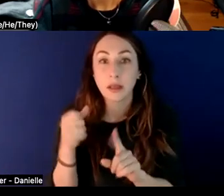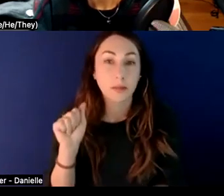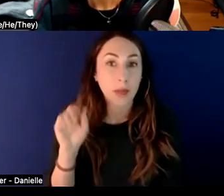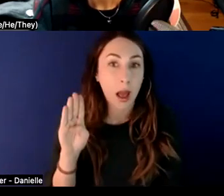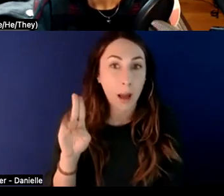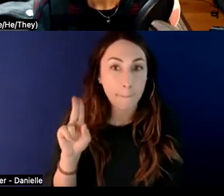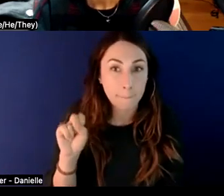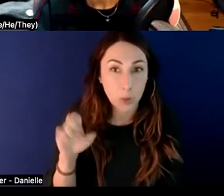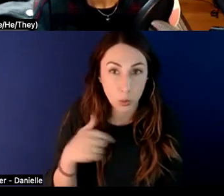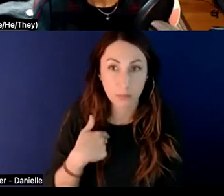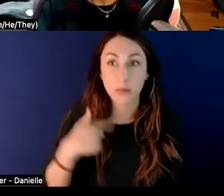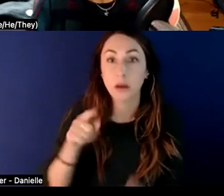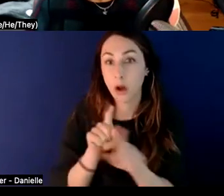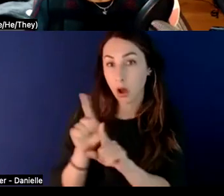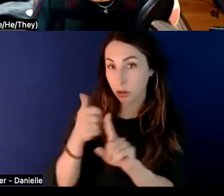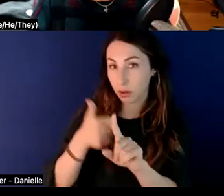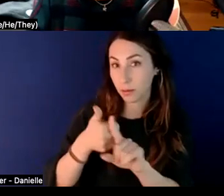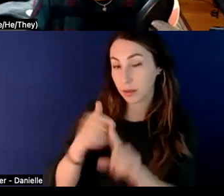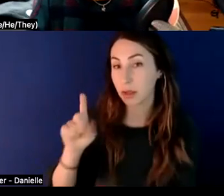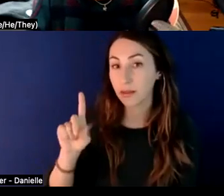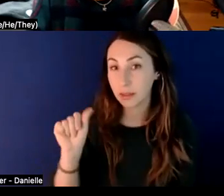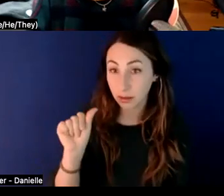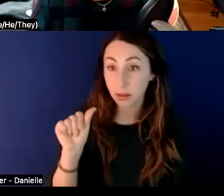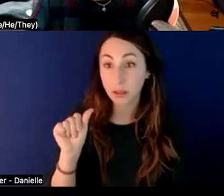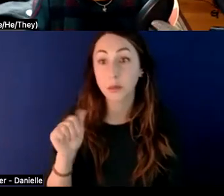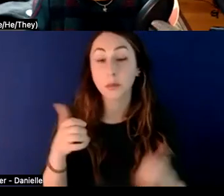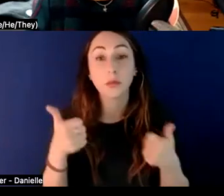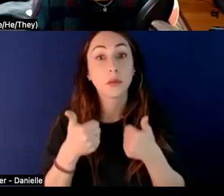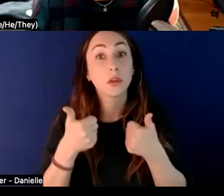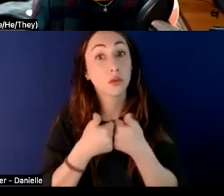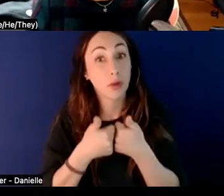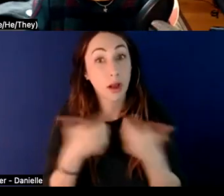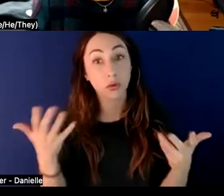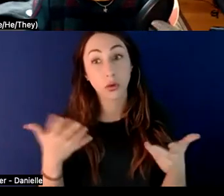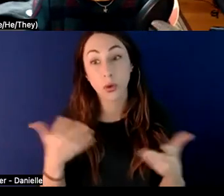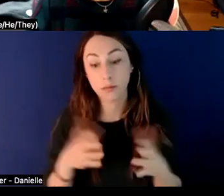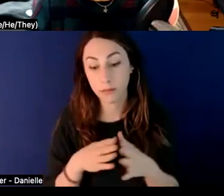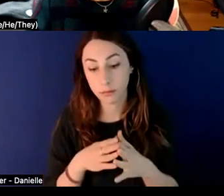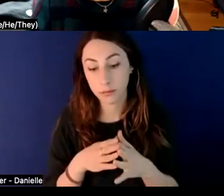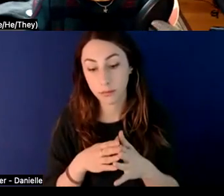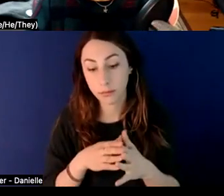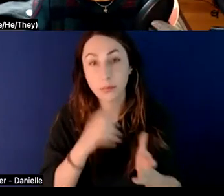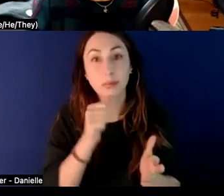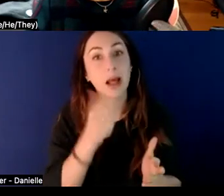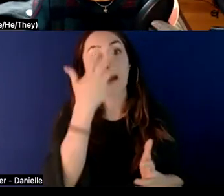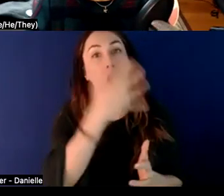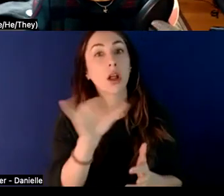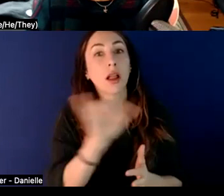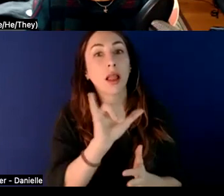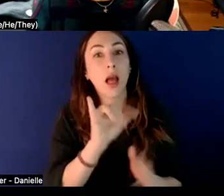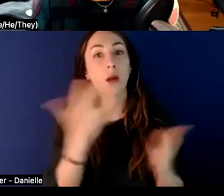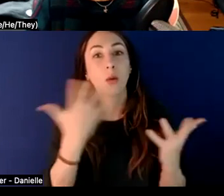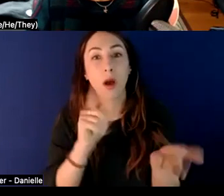And what was really challenging is it didn't look the way it does on TV, even though it